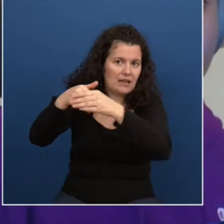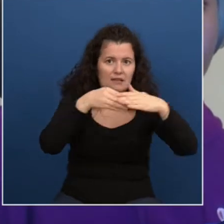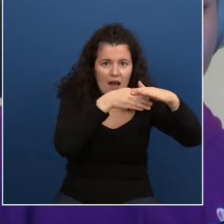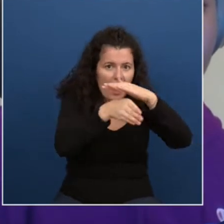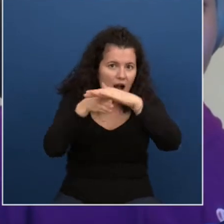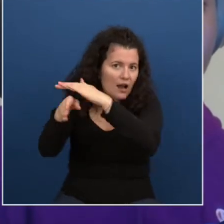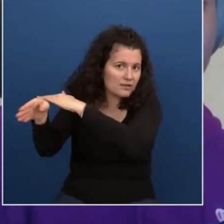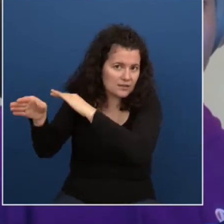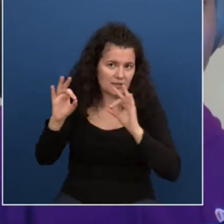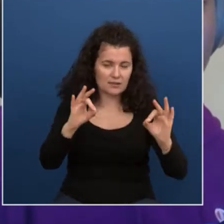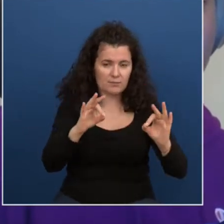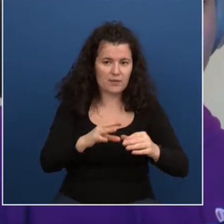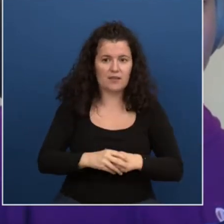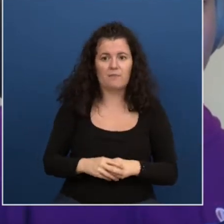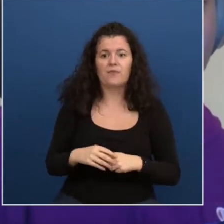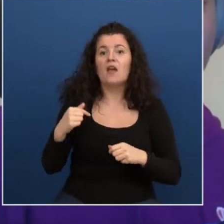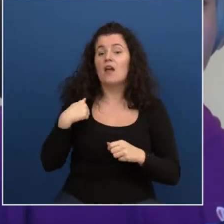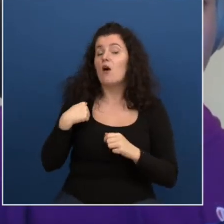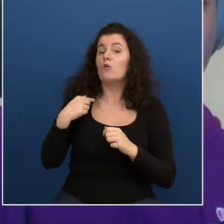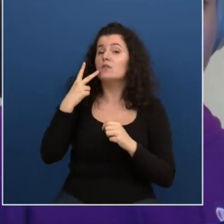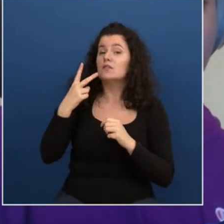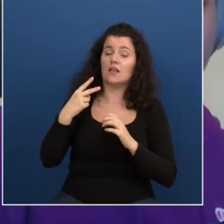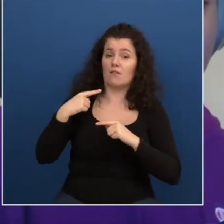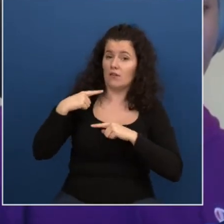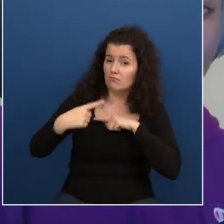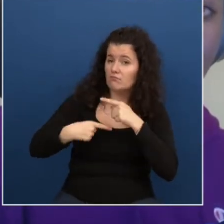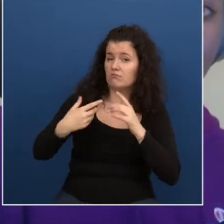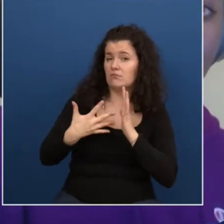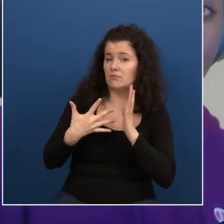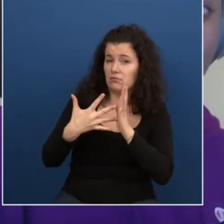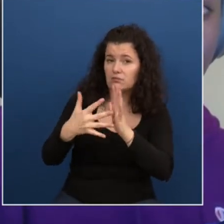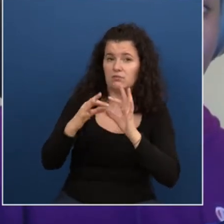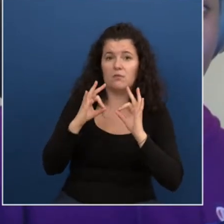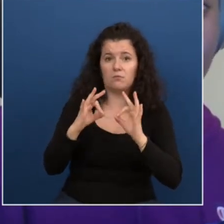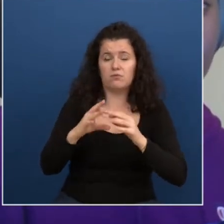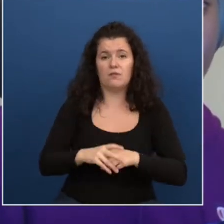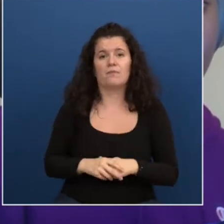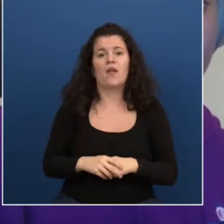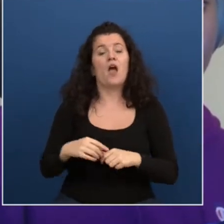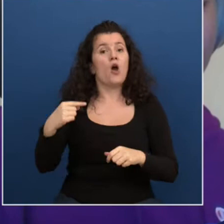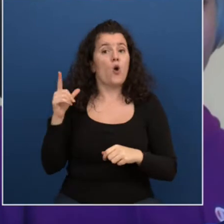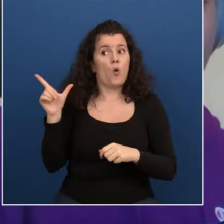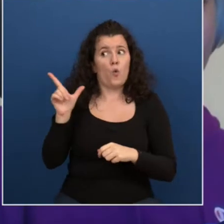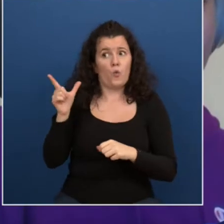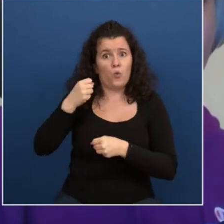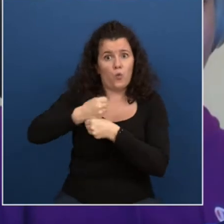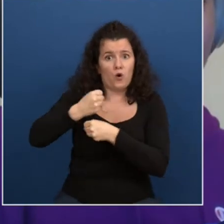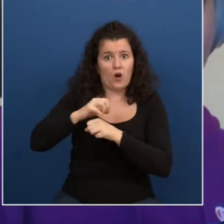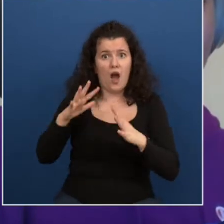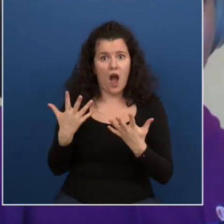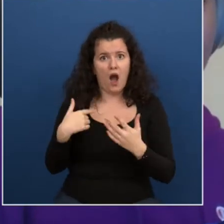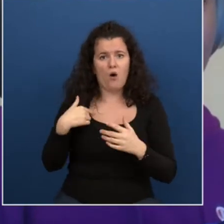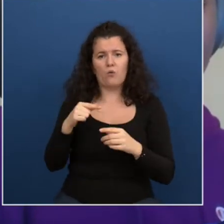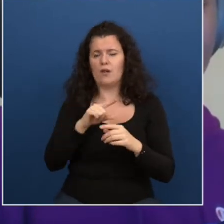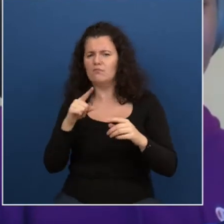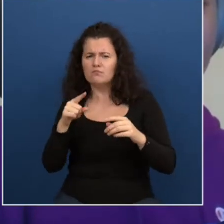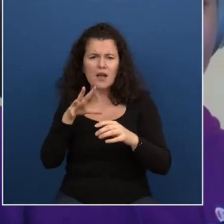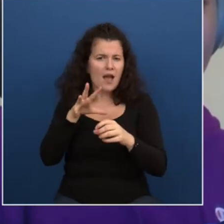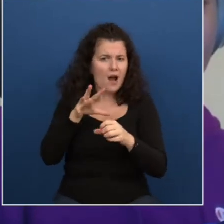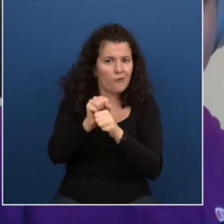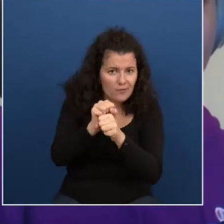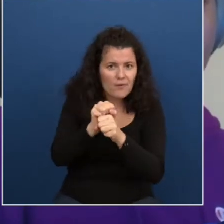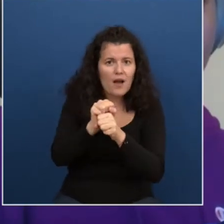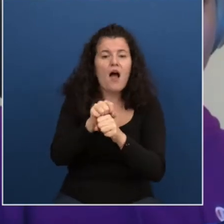that it improves our validation process. We catch most accessibility issues before they're merged into the main code base, and others are caught and addressed before we release to the